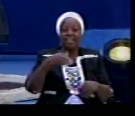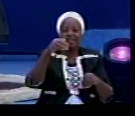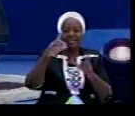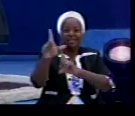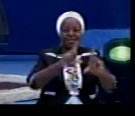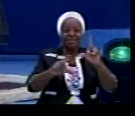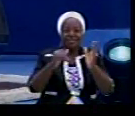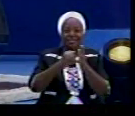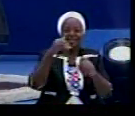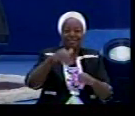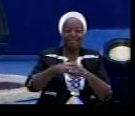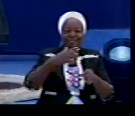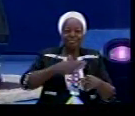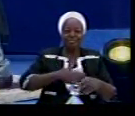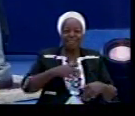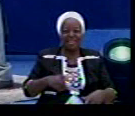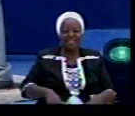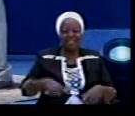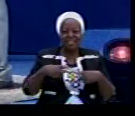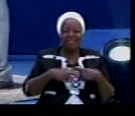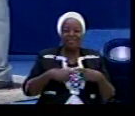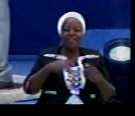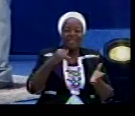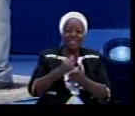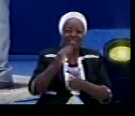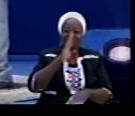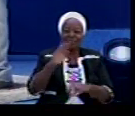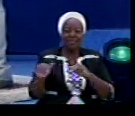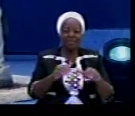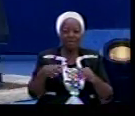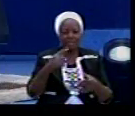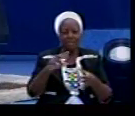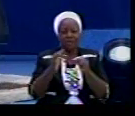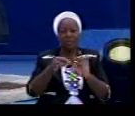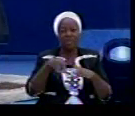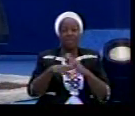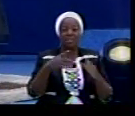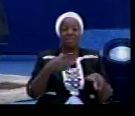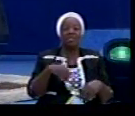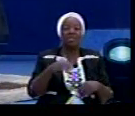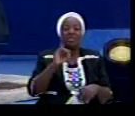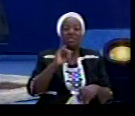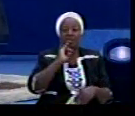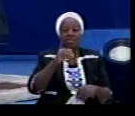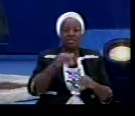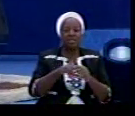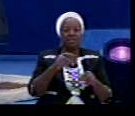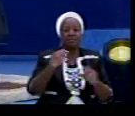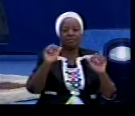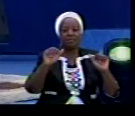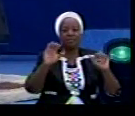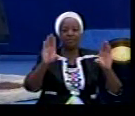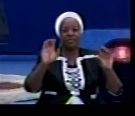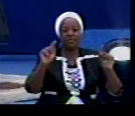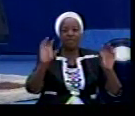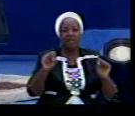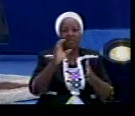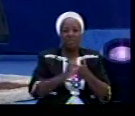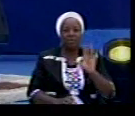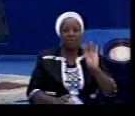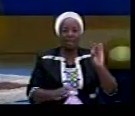life, it will be done. The story is in Acts chapter 8, and it's from verse